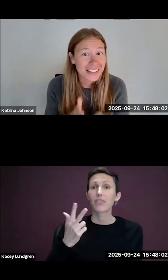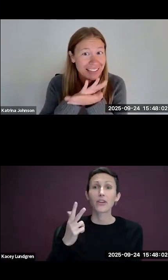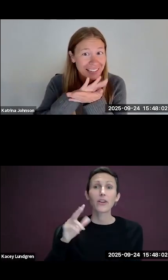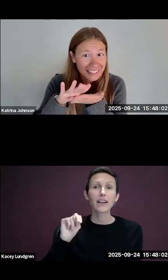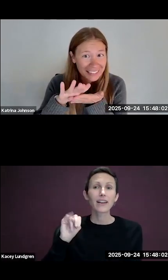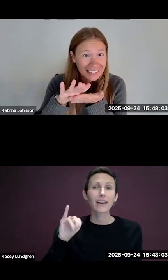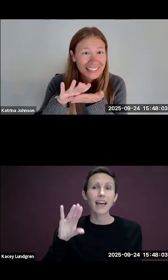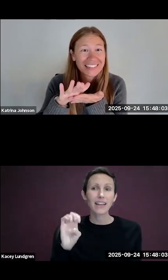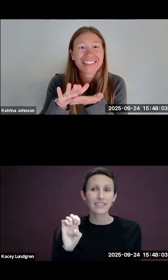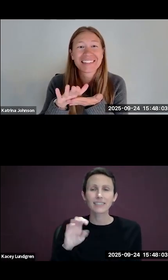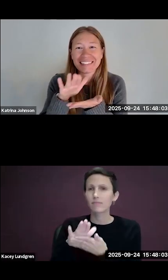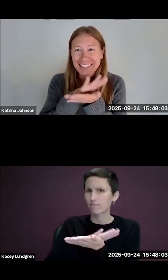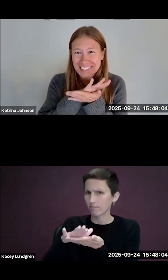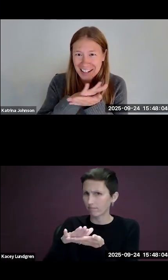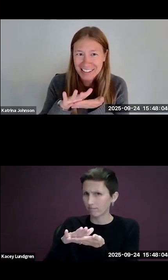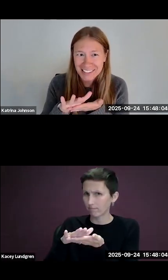Nice.